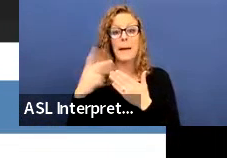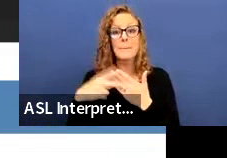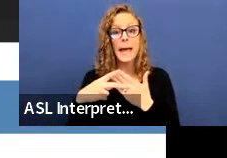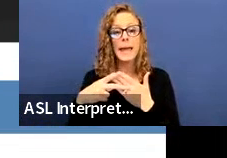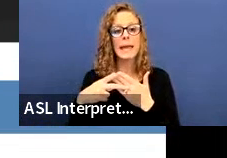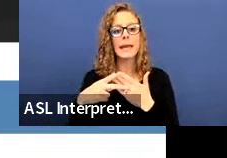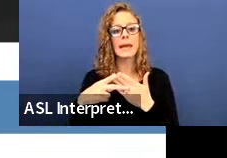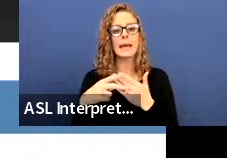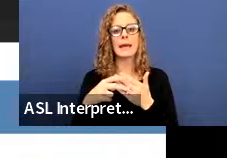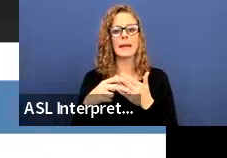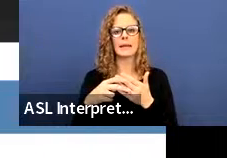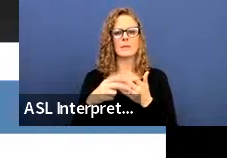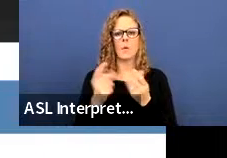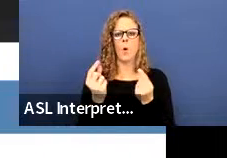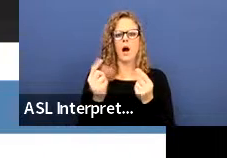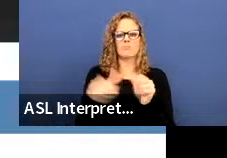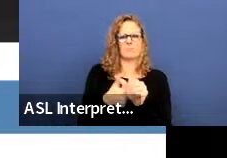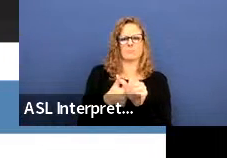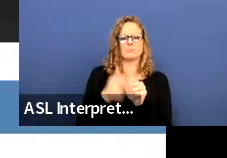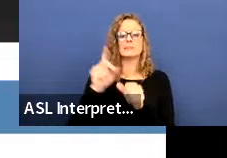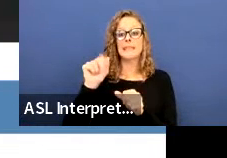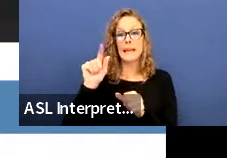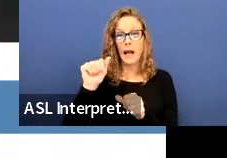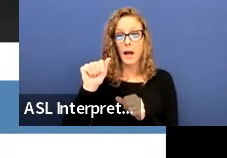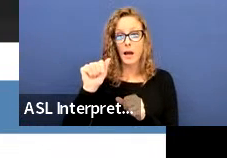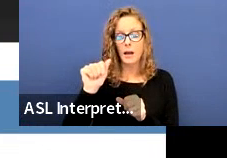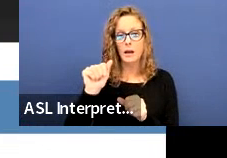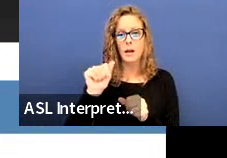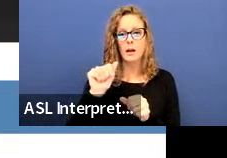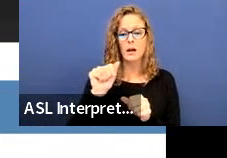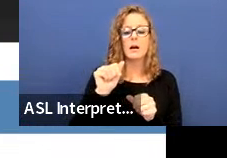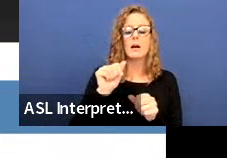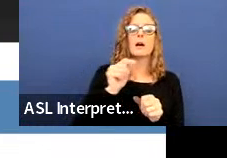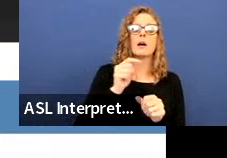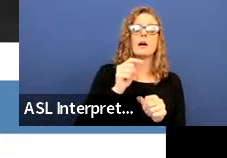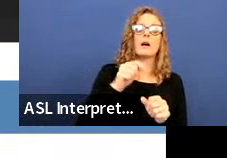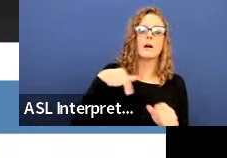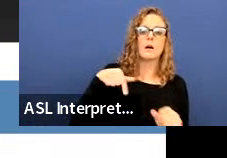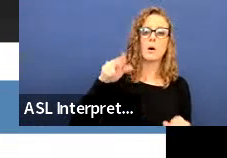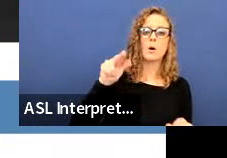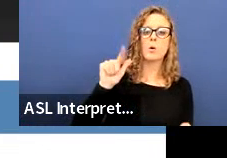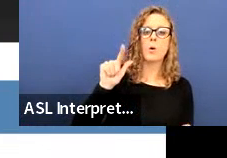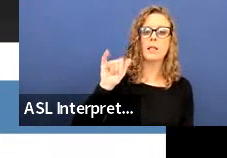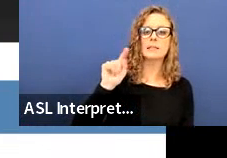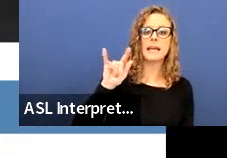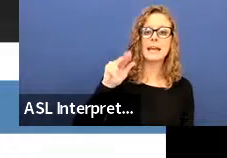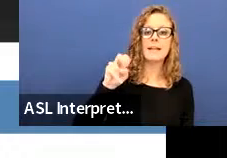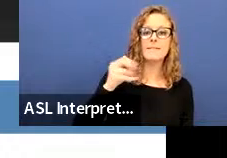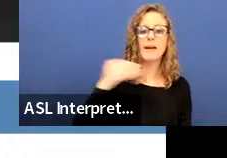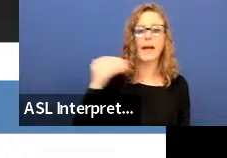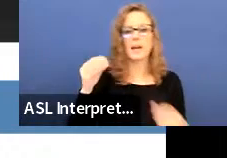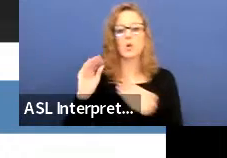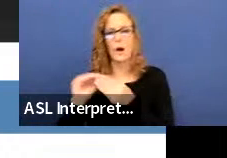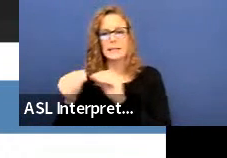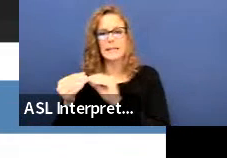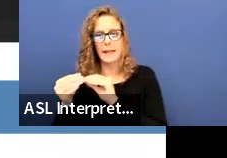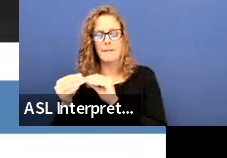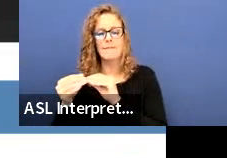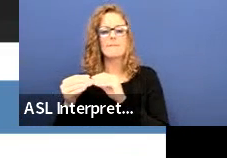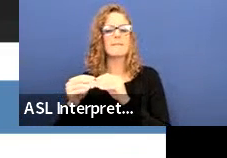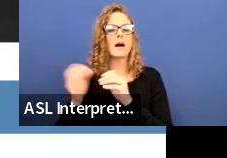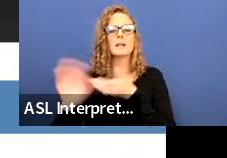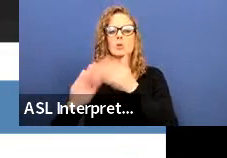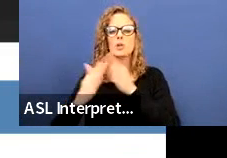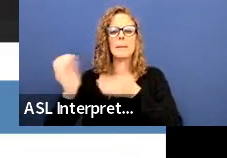data-driven, both qualitative and quantitatively, informed by all of our different community partners, including